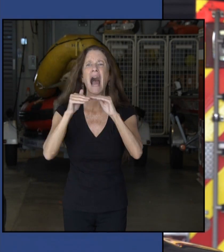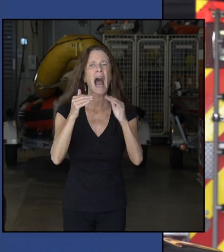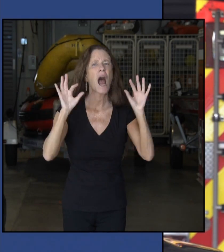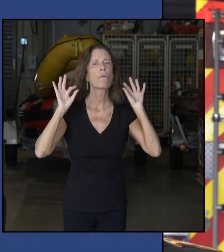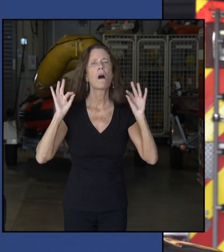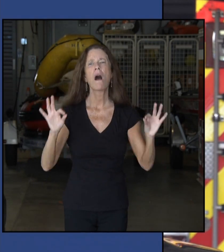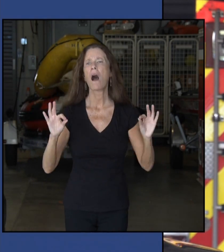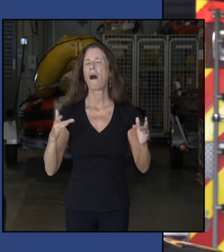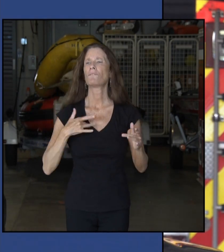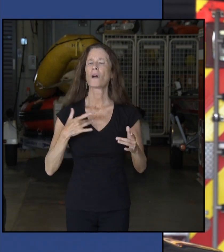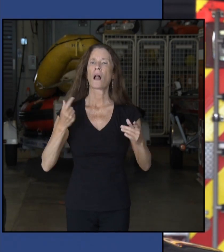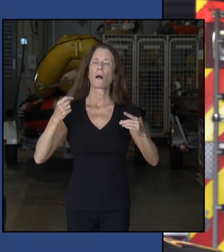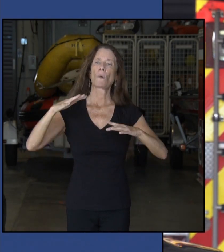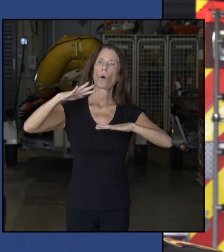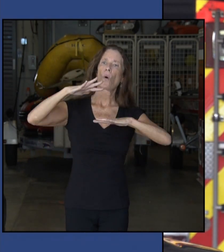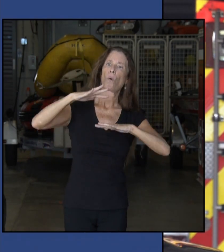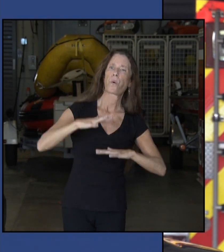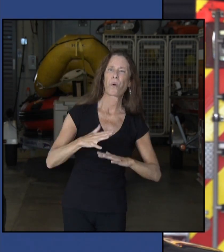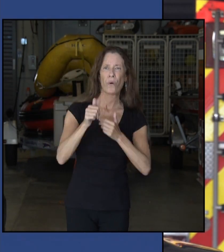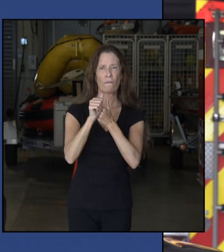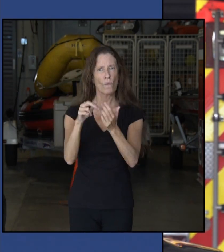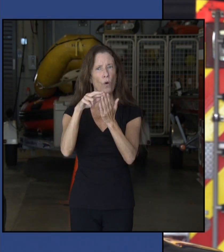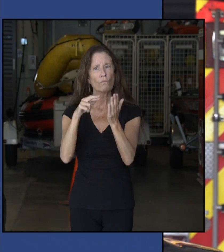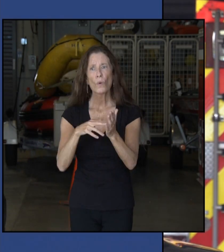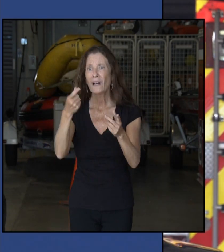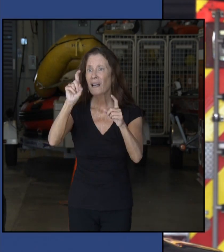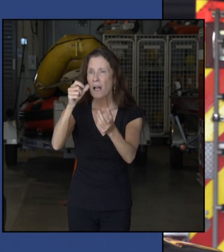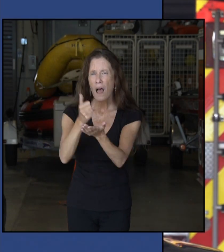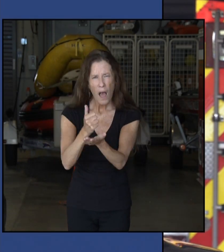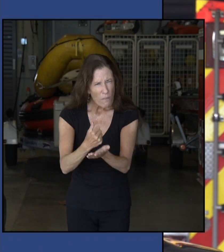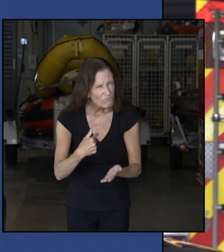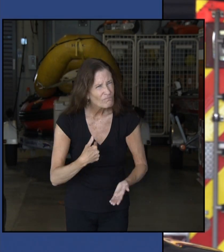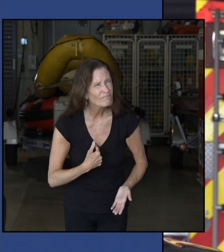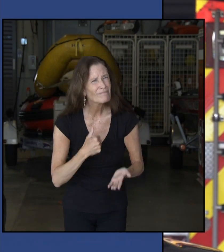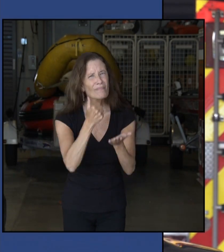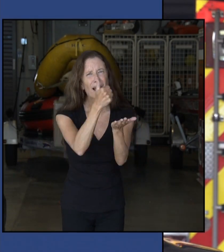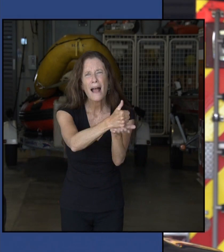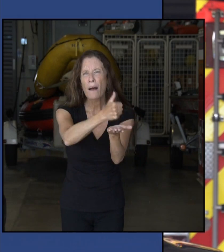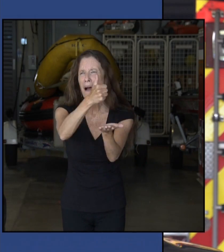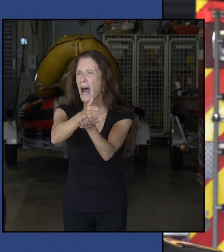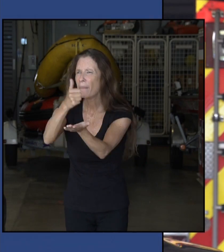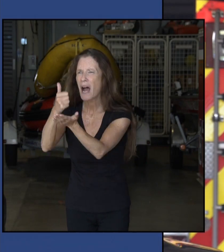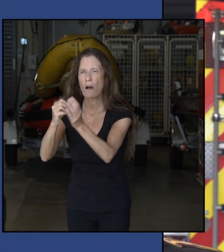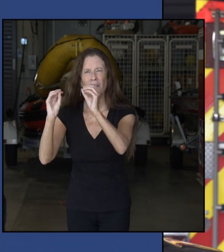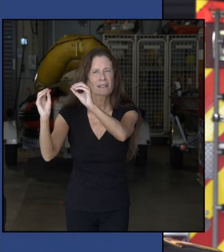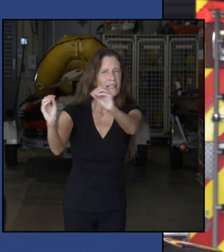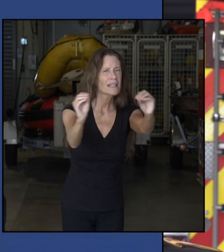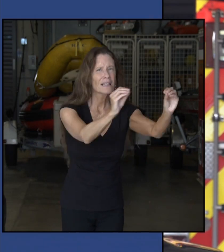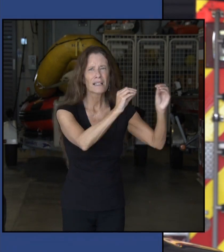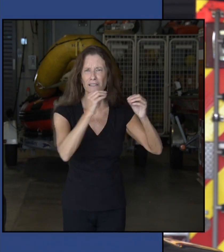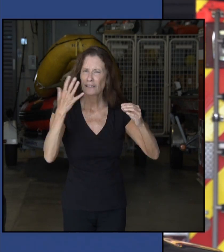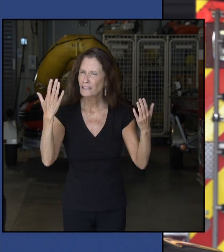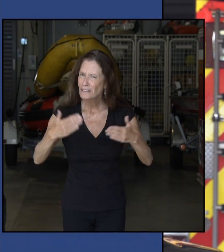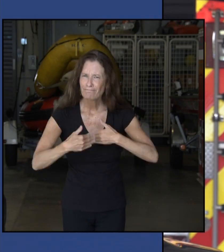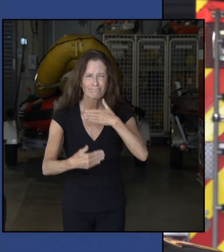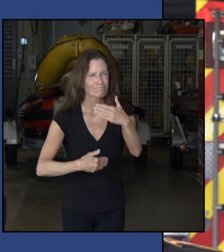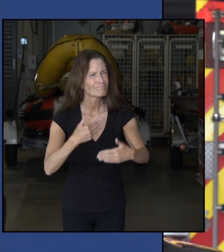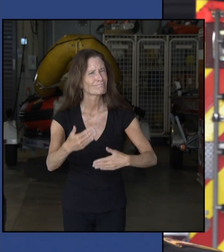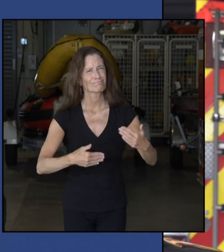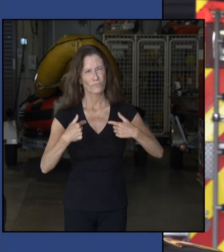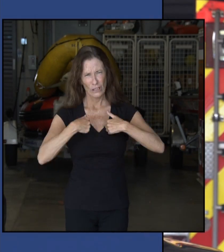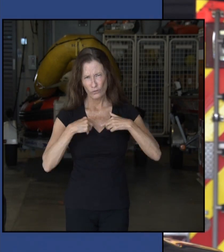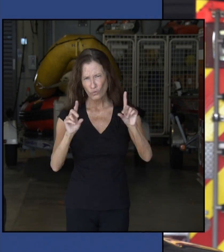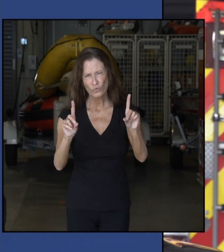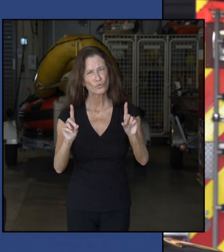meet our citizens where they are and be an educational voice of gentle persuasion. Of the times that we've had to make referrals